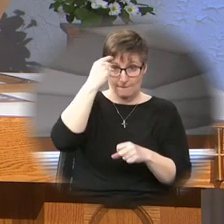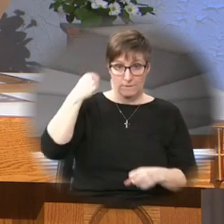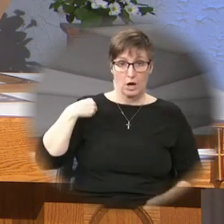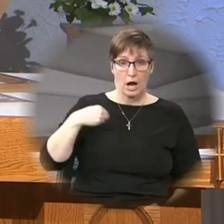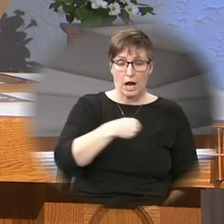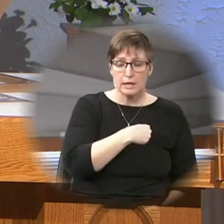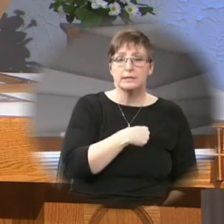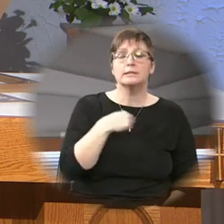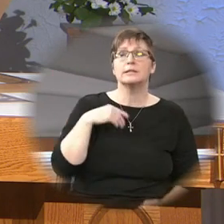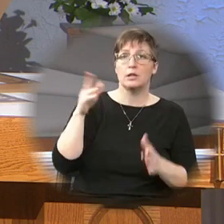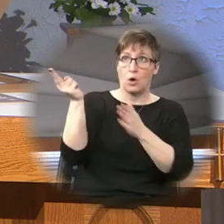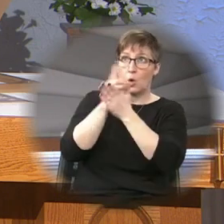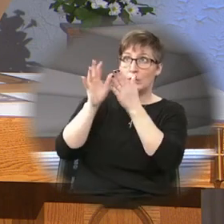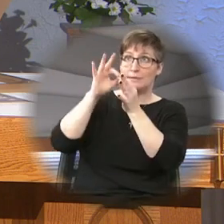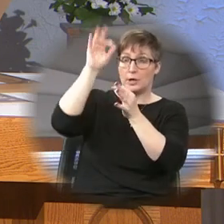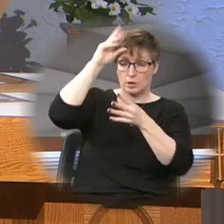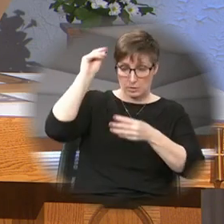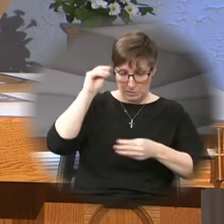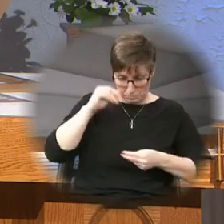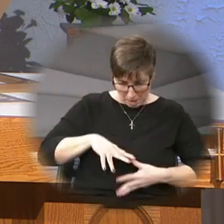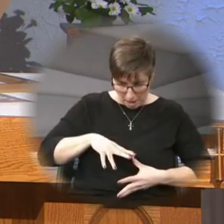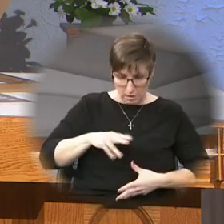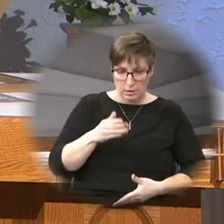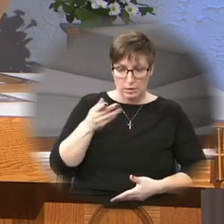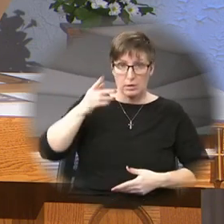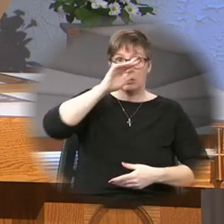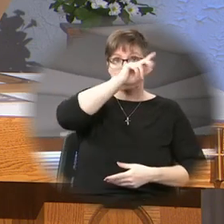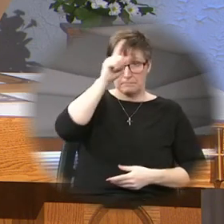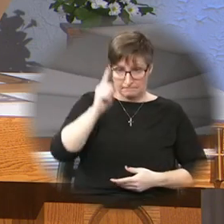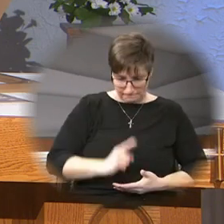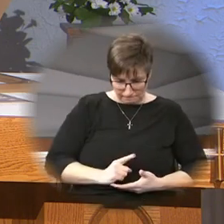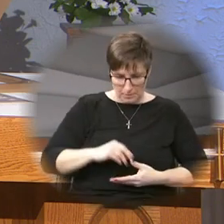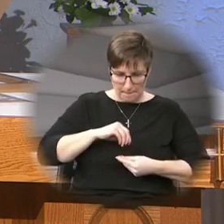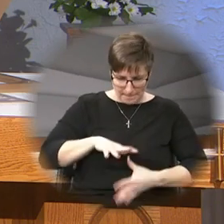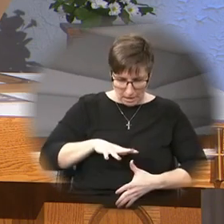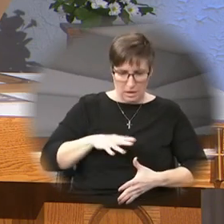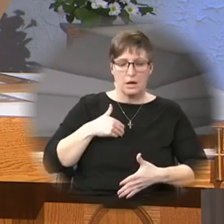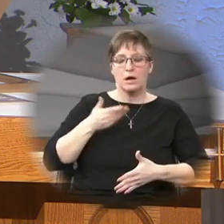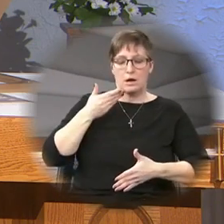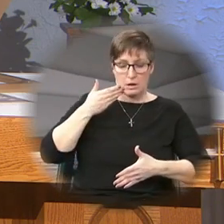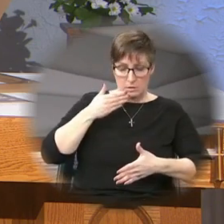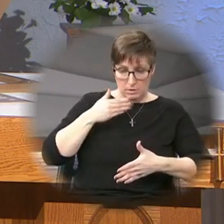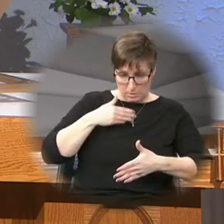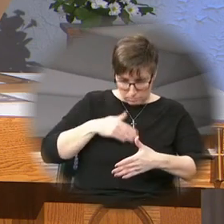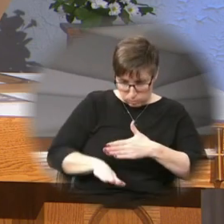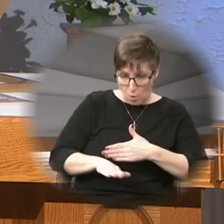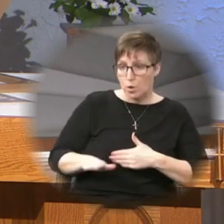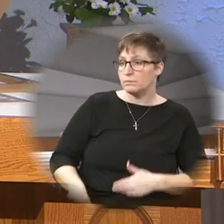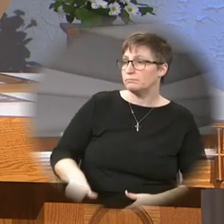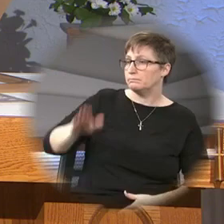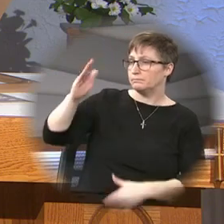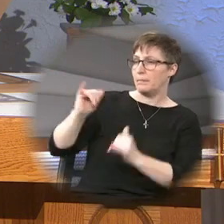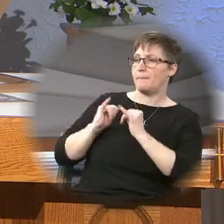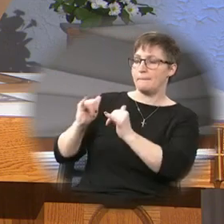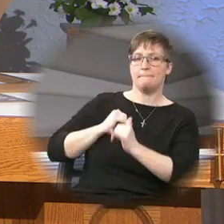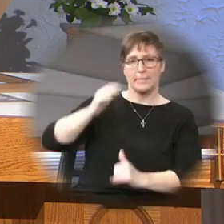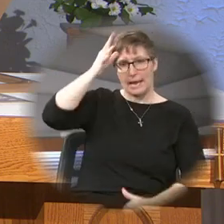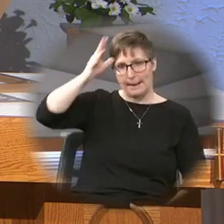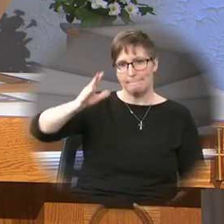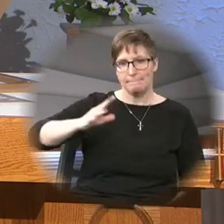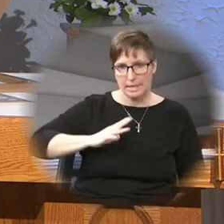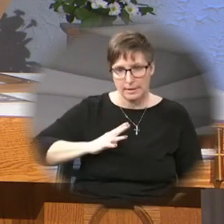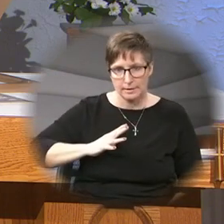made. For us men and for our salvation, he came down from heaven, and by the Holy Spirit was incarnate of the Blessed